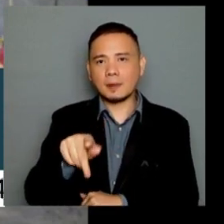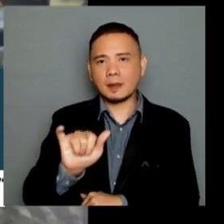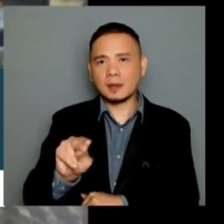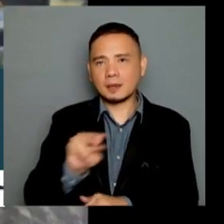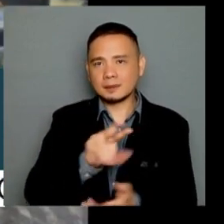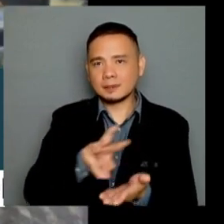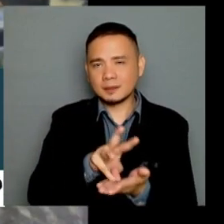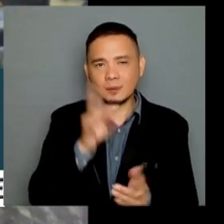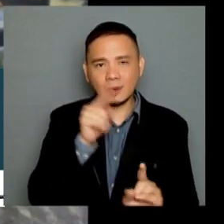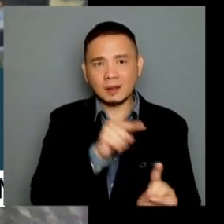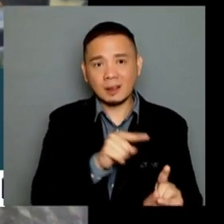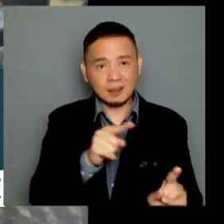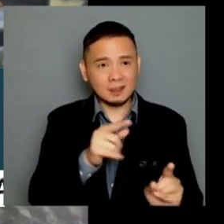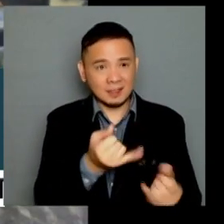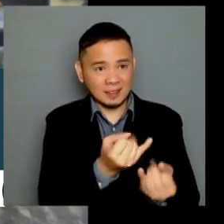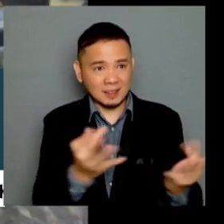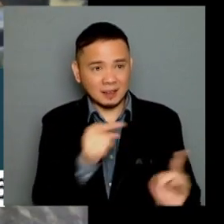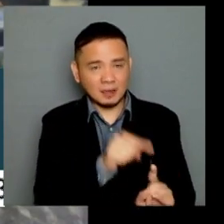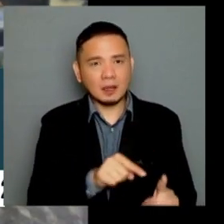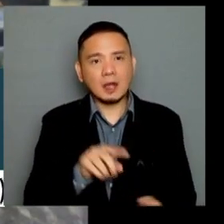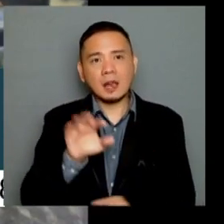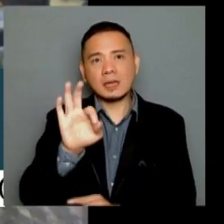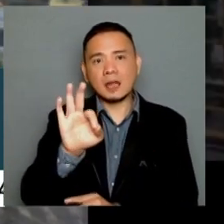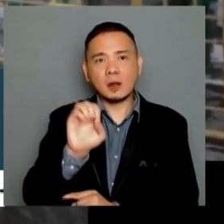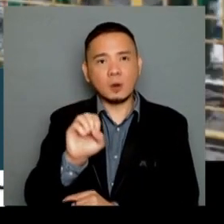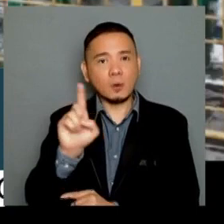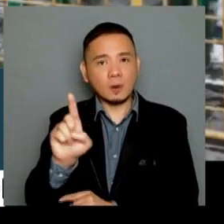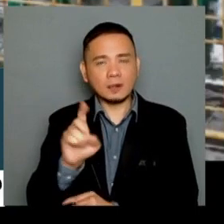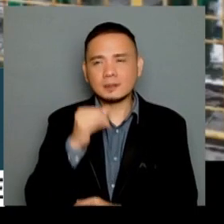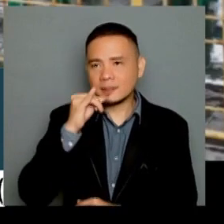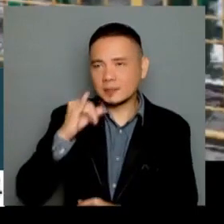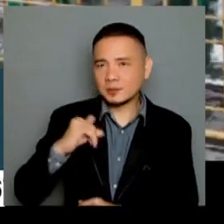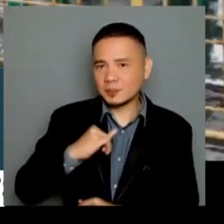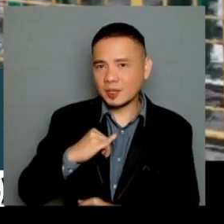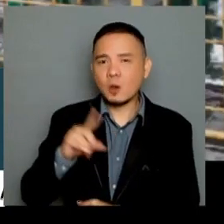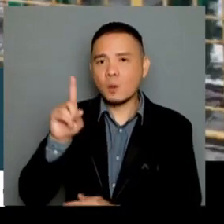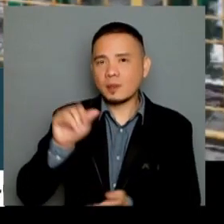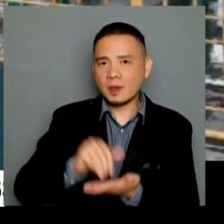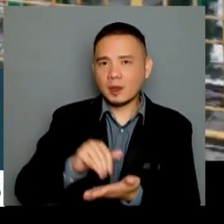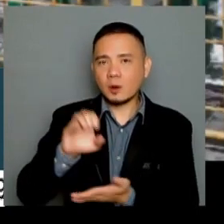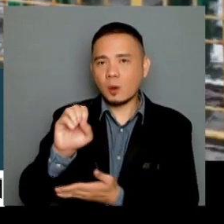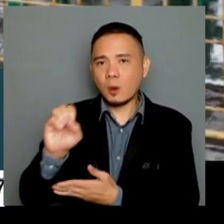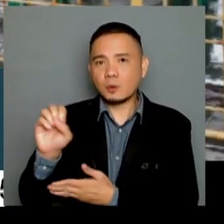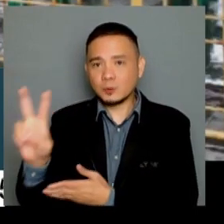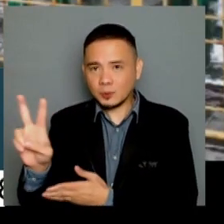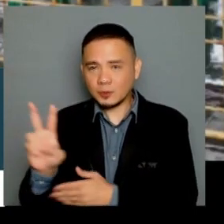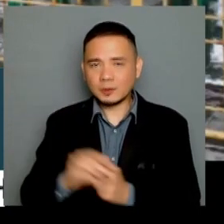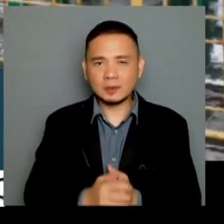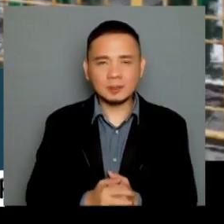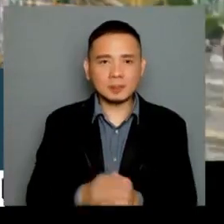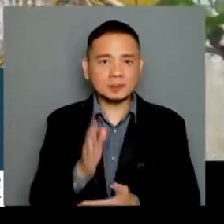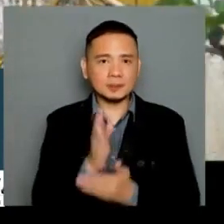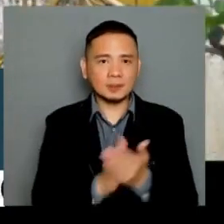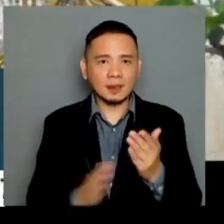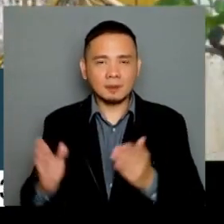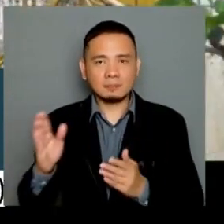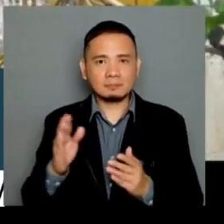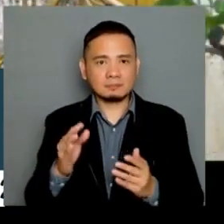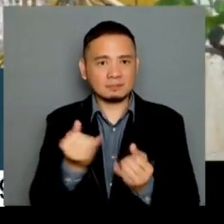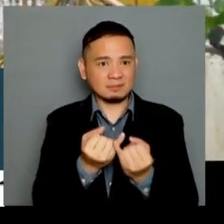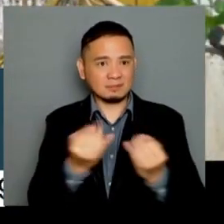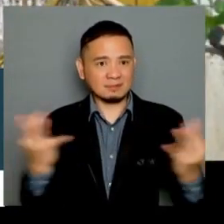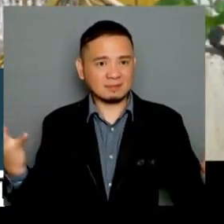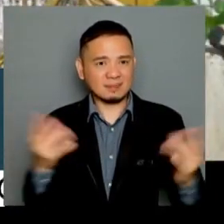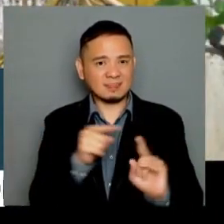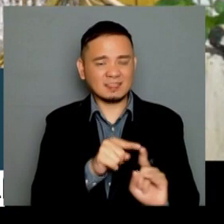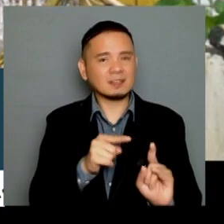rolling cargoes was 901, while yesterday it was 1,002. Some of the problems are the lack of number of ships because there are